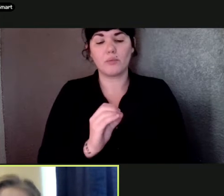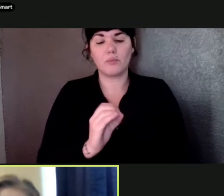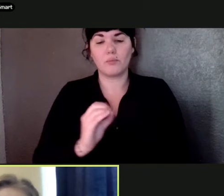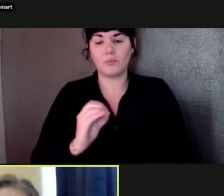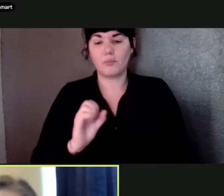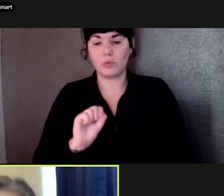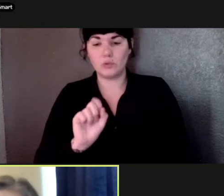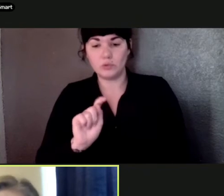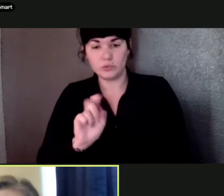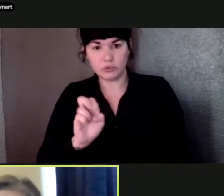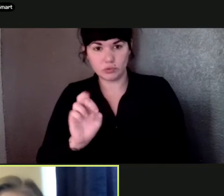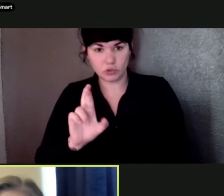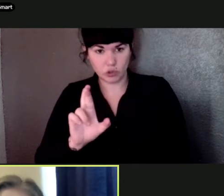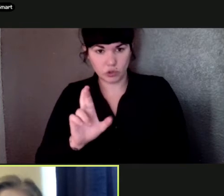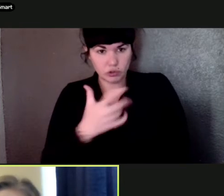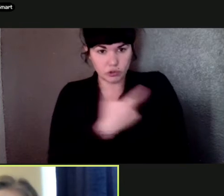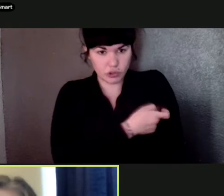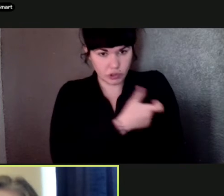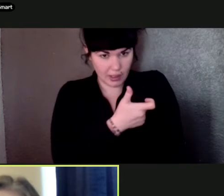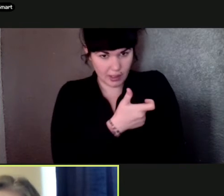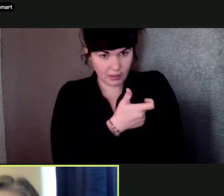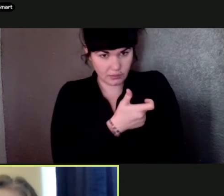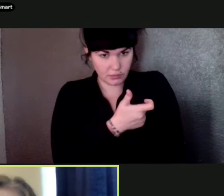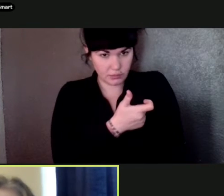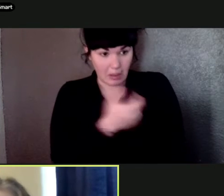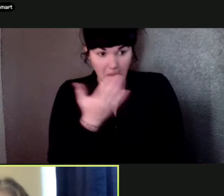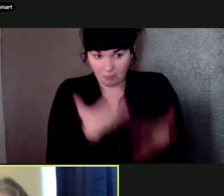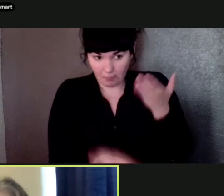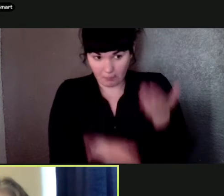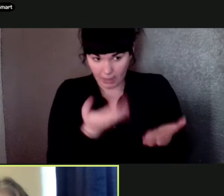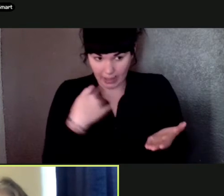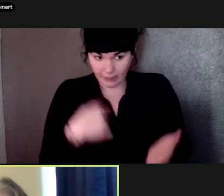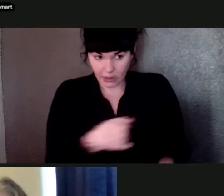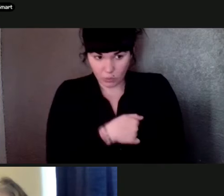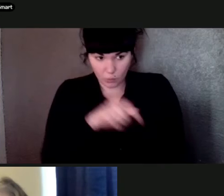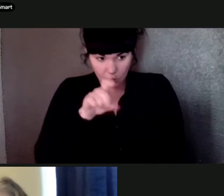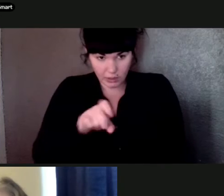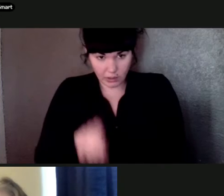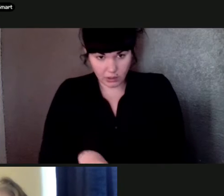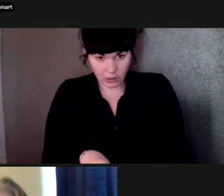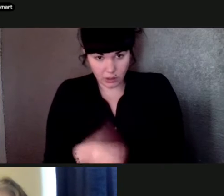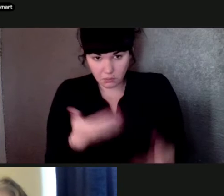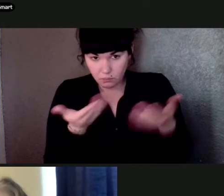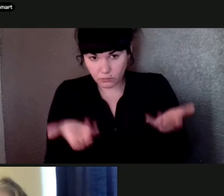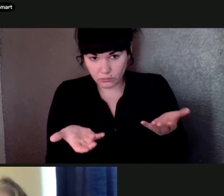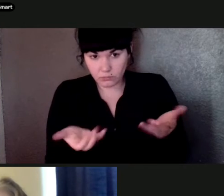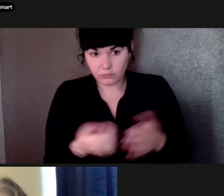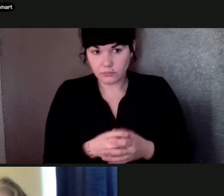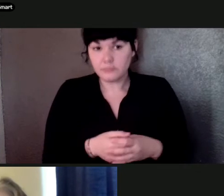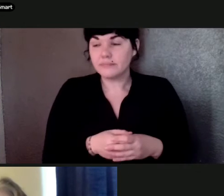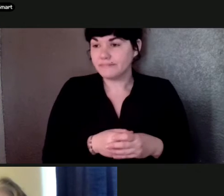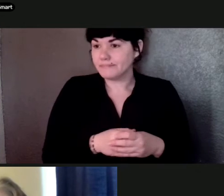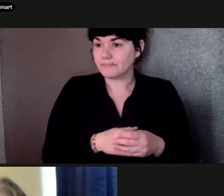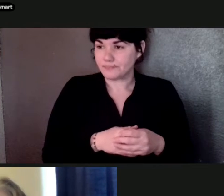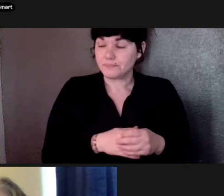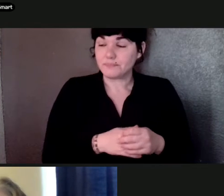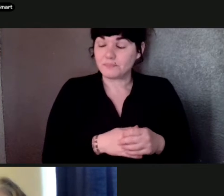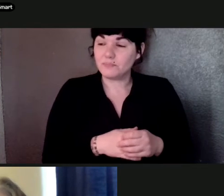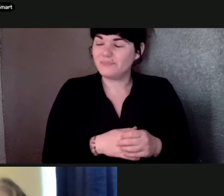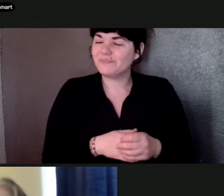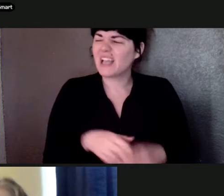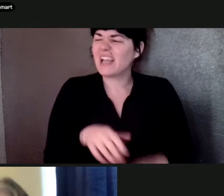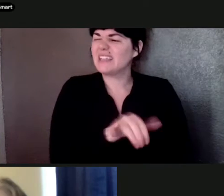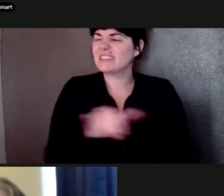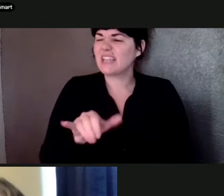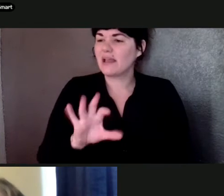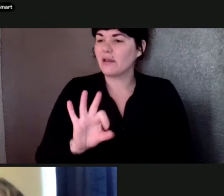the potential of needing a booster for the vaccine? So like our flu vaccine every year, there always is a potential. We want